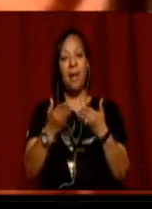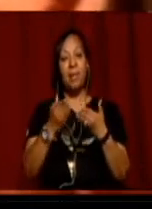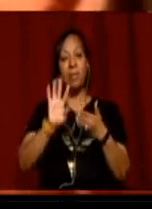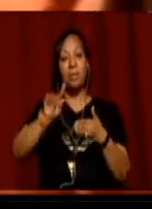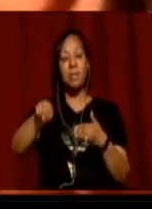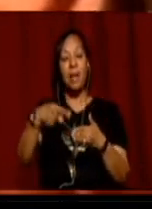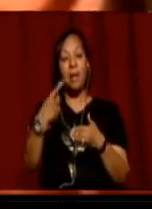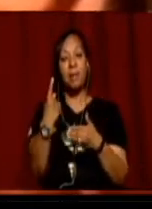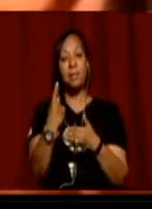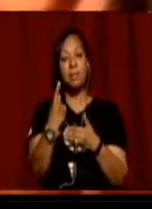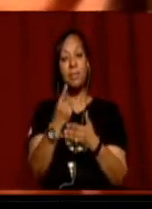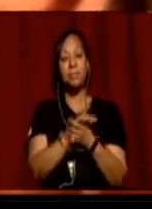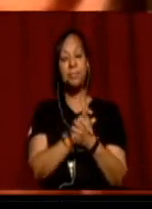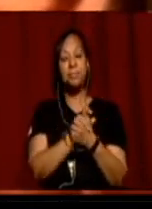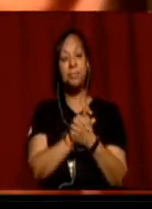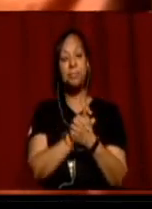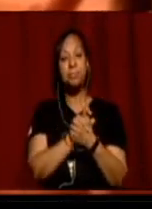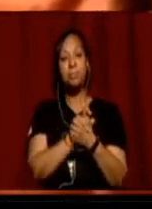kinds of